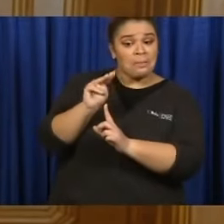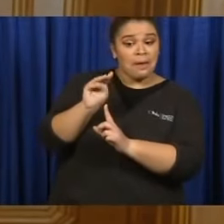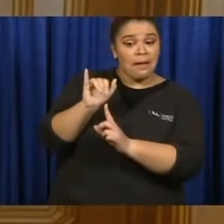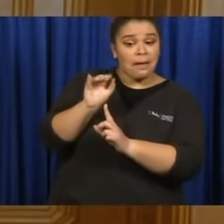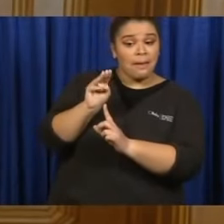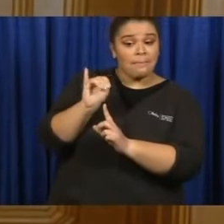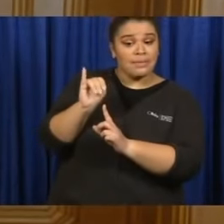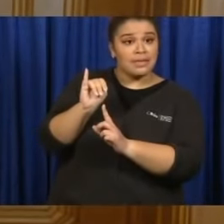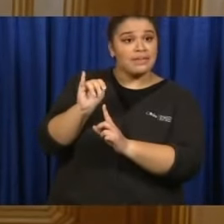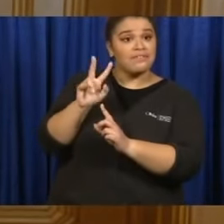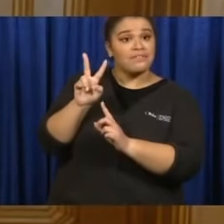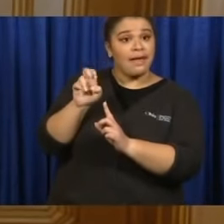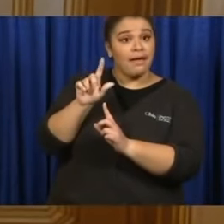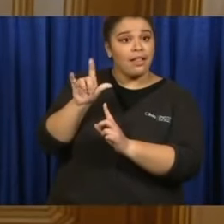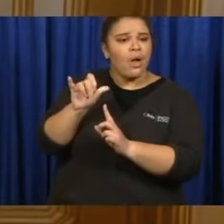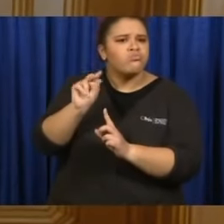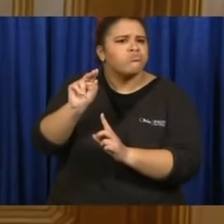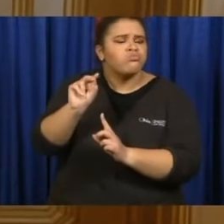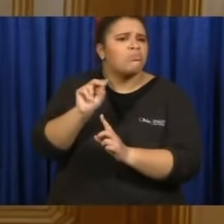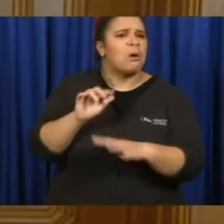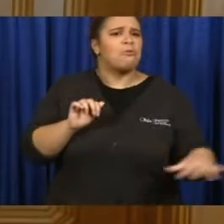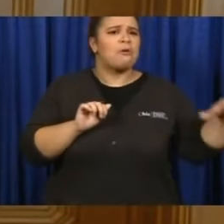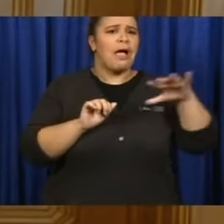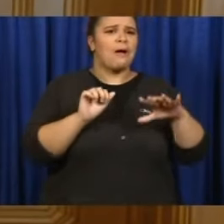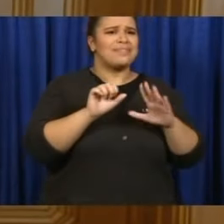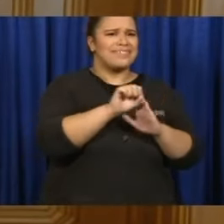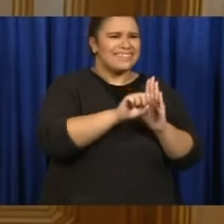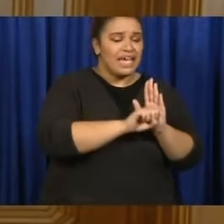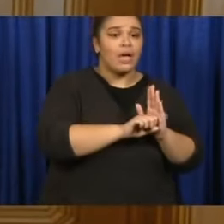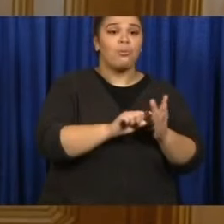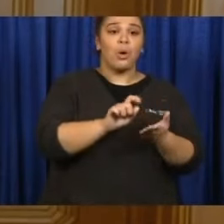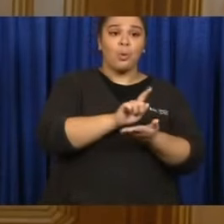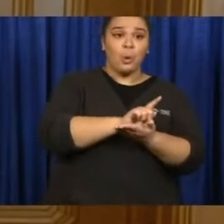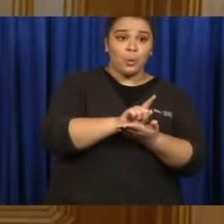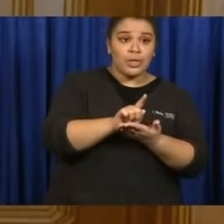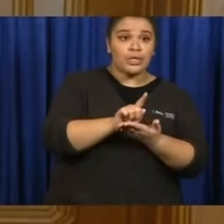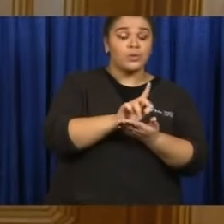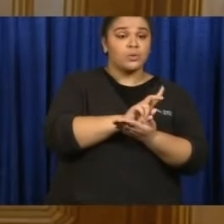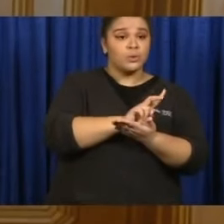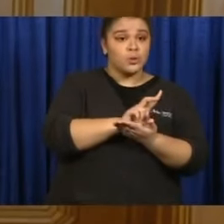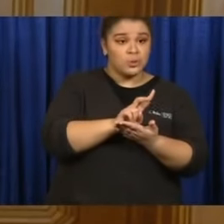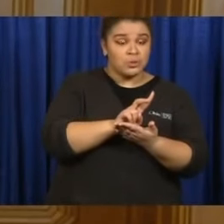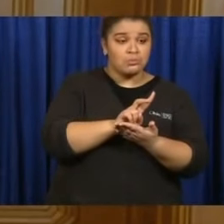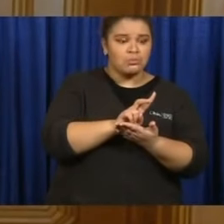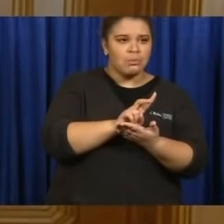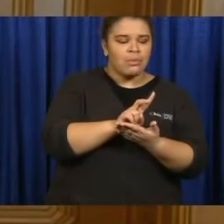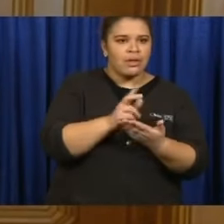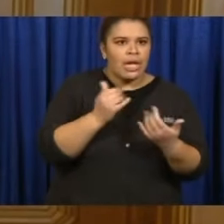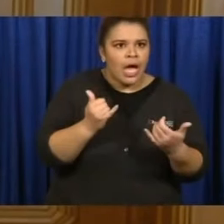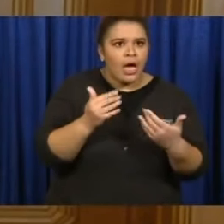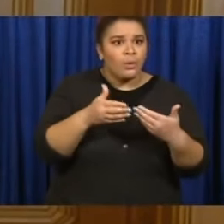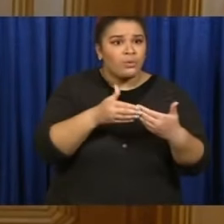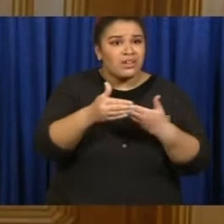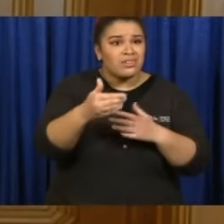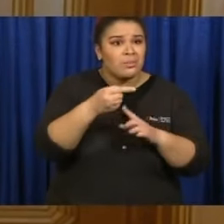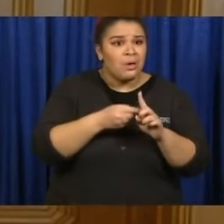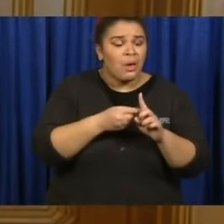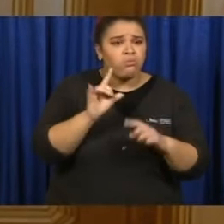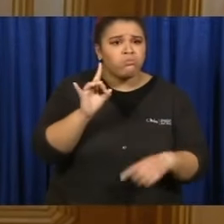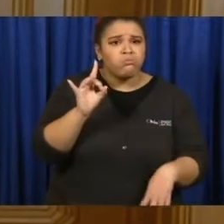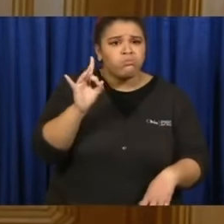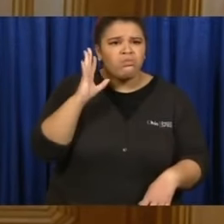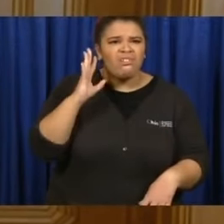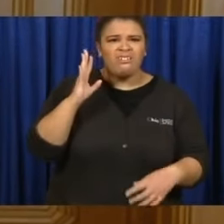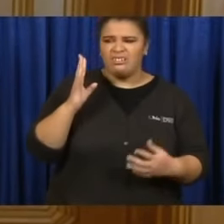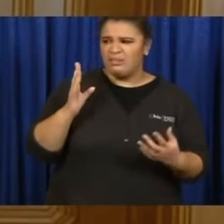now. A week or two, that's one thing. The remainder of this month, that's different. How are people supposed to